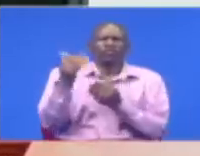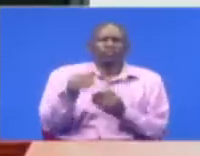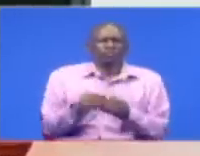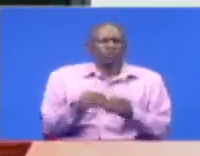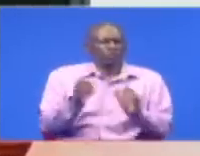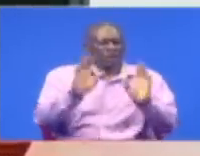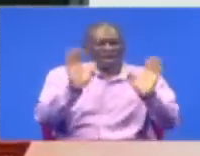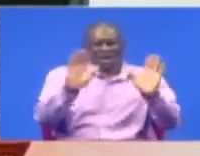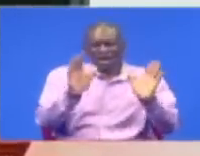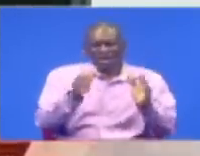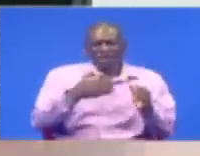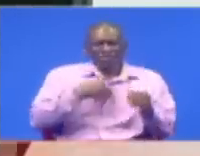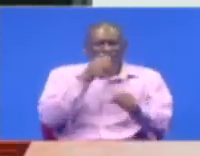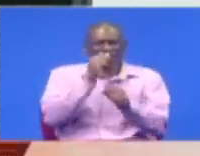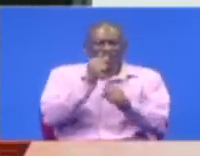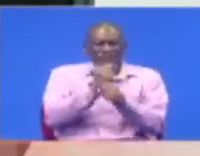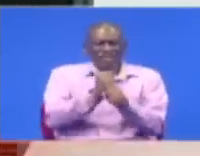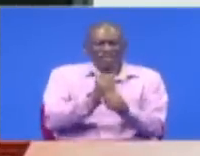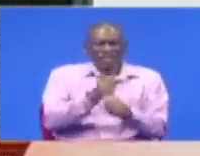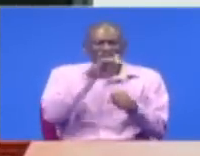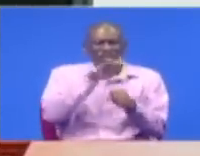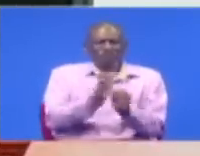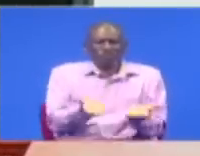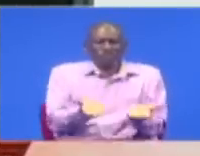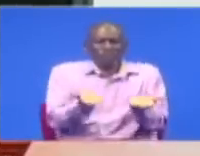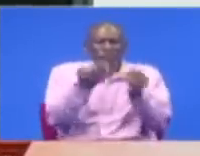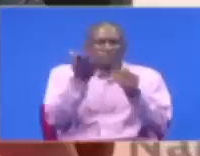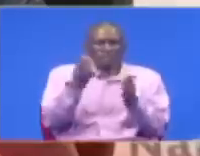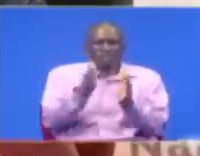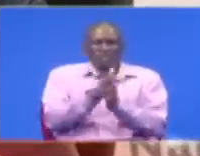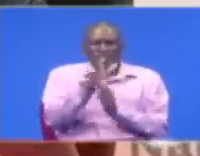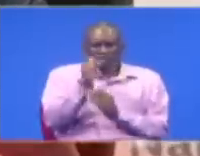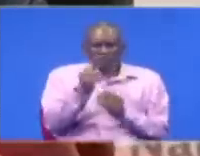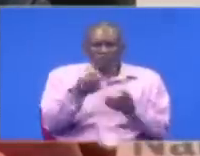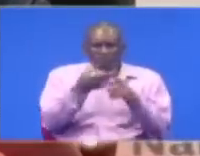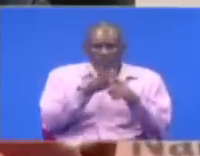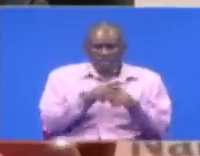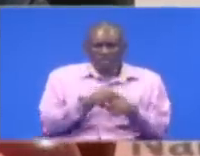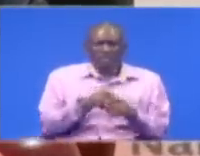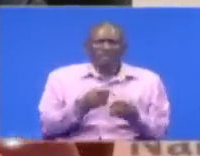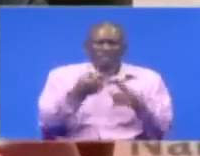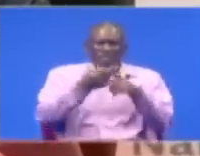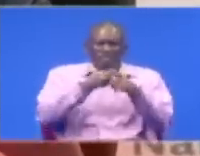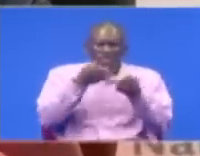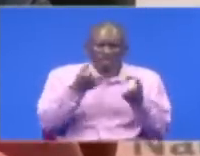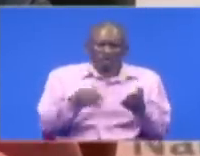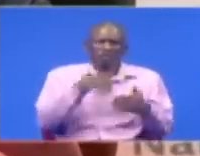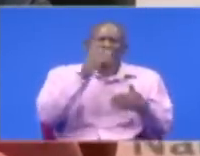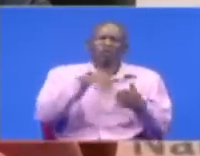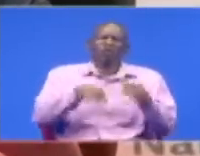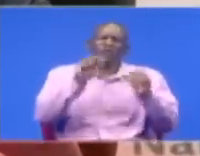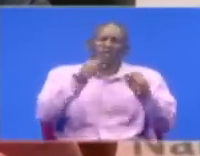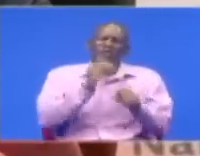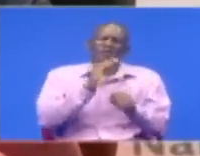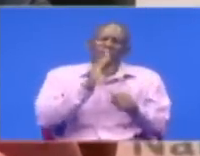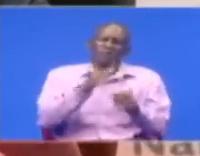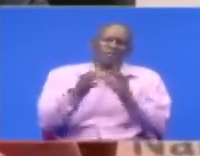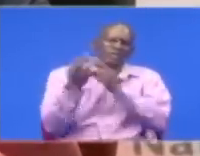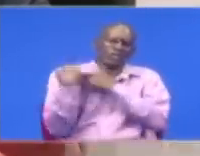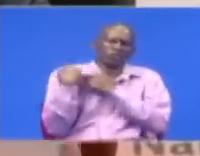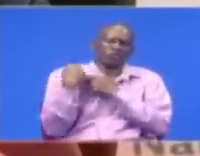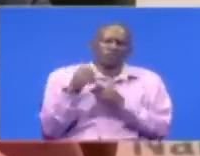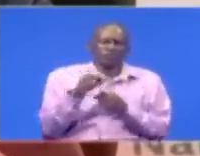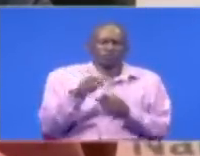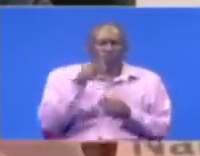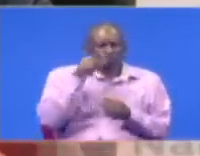it. We have made such tremendous progress. And therefore, then, Senior Counsel, what would be the role of Senior